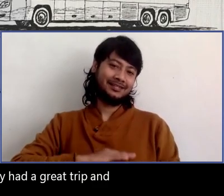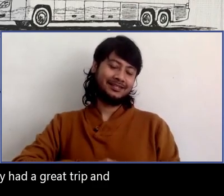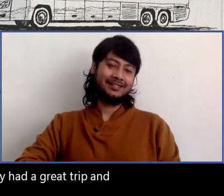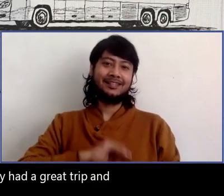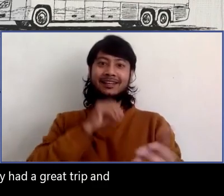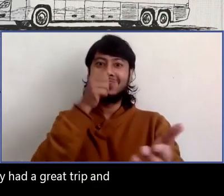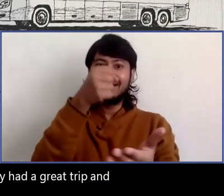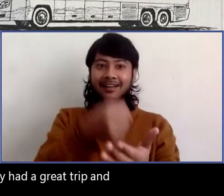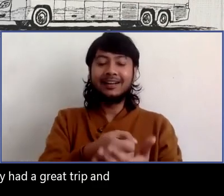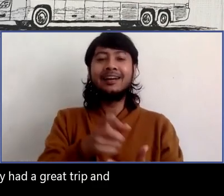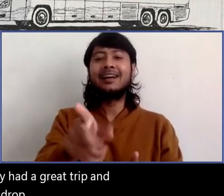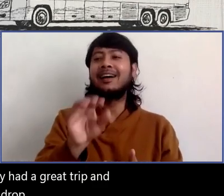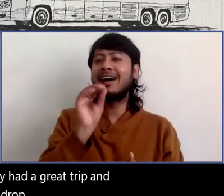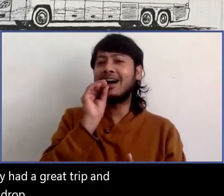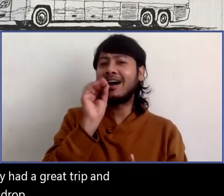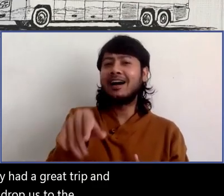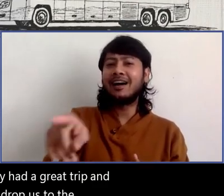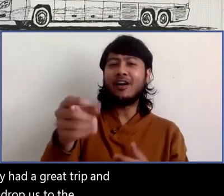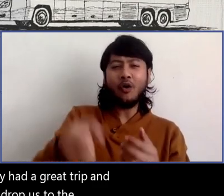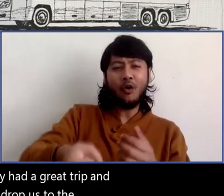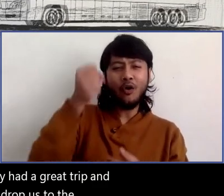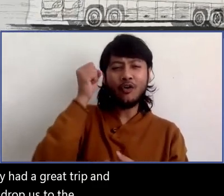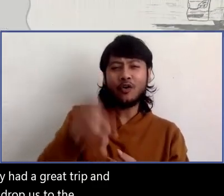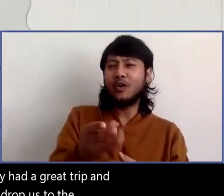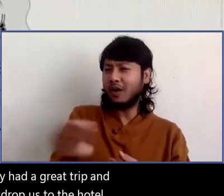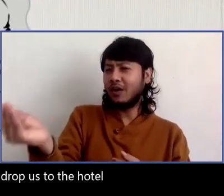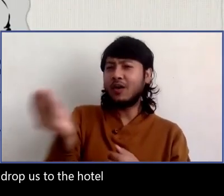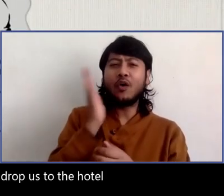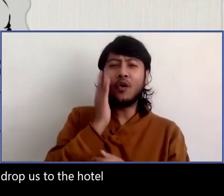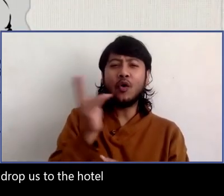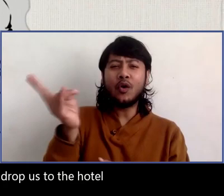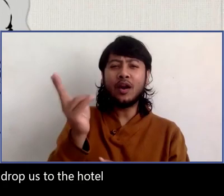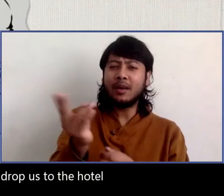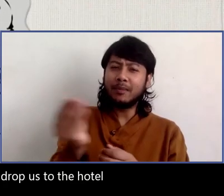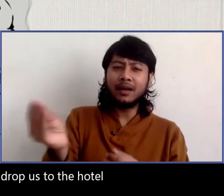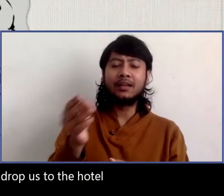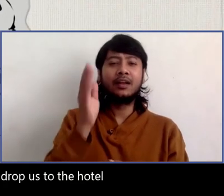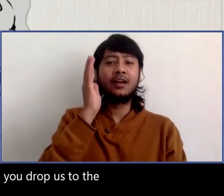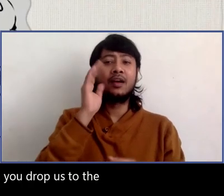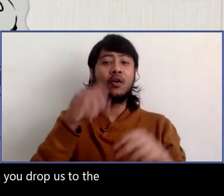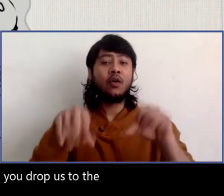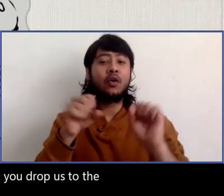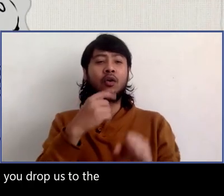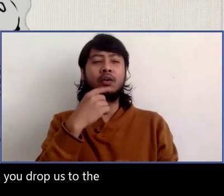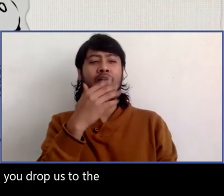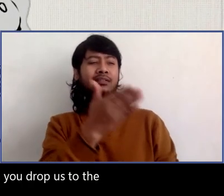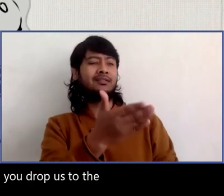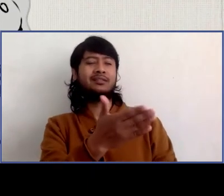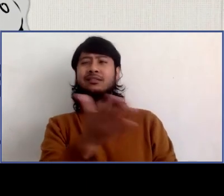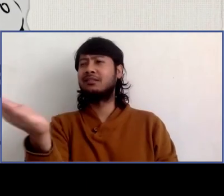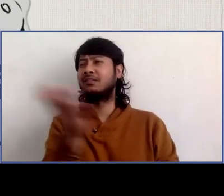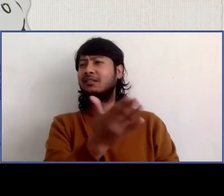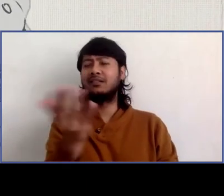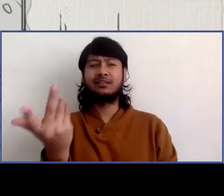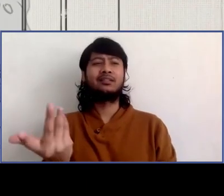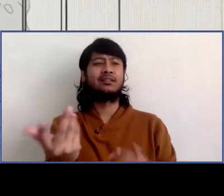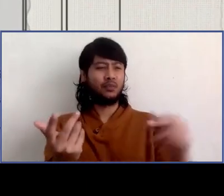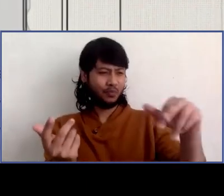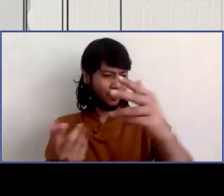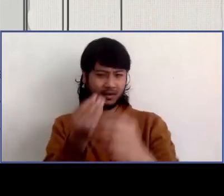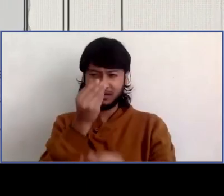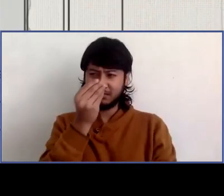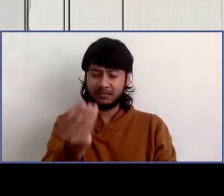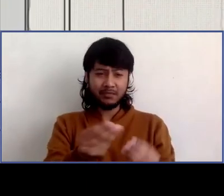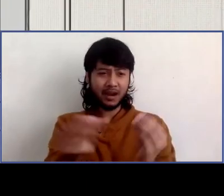to the hotel?" which was really close. And the autowala said, "Don't you see it is so close? Walk."